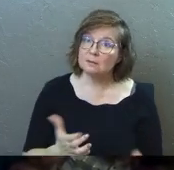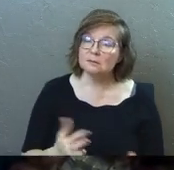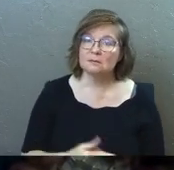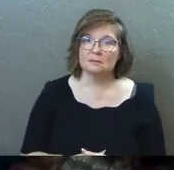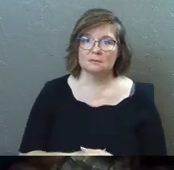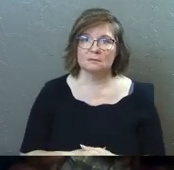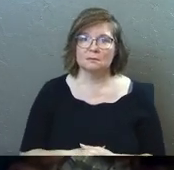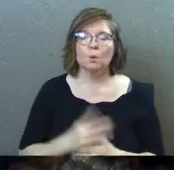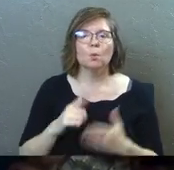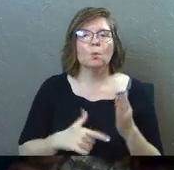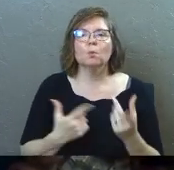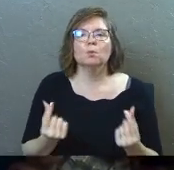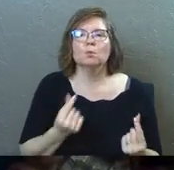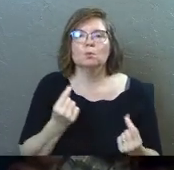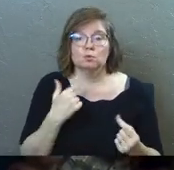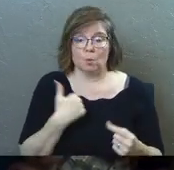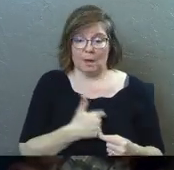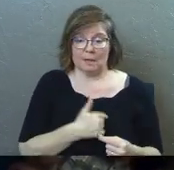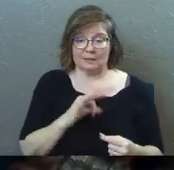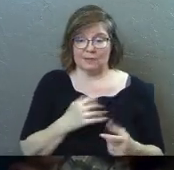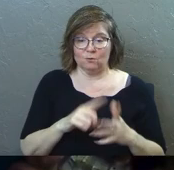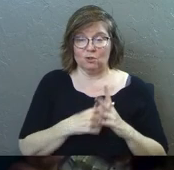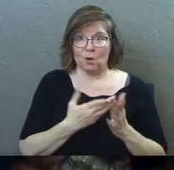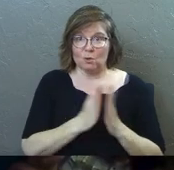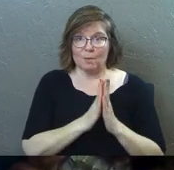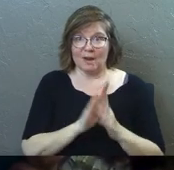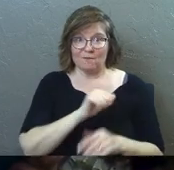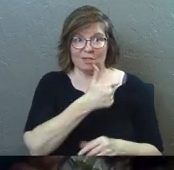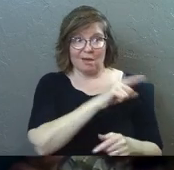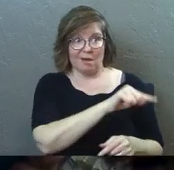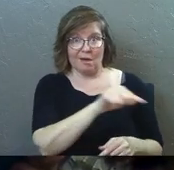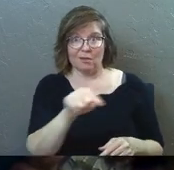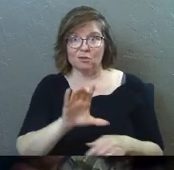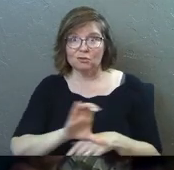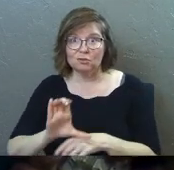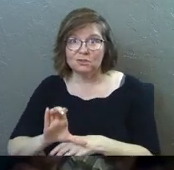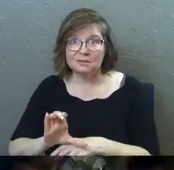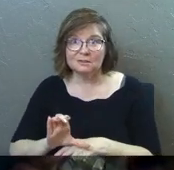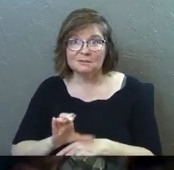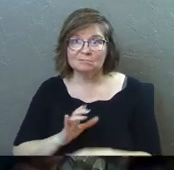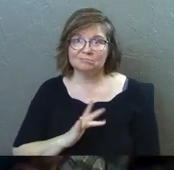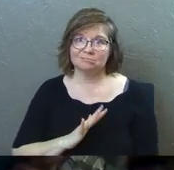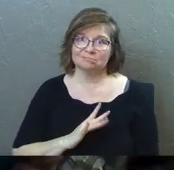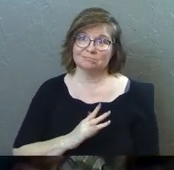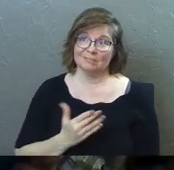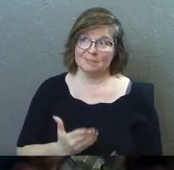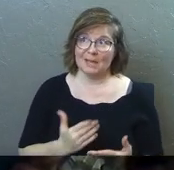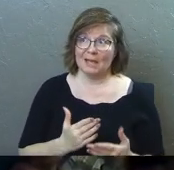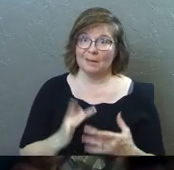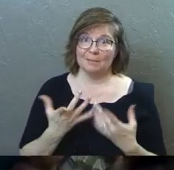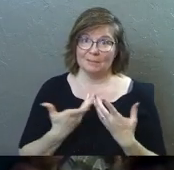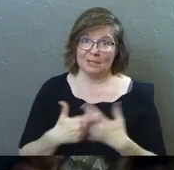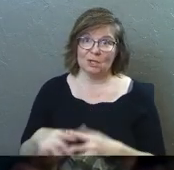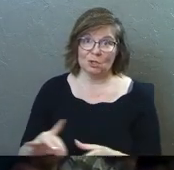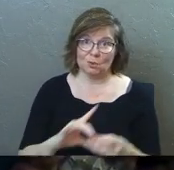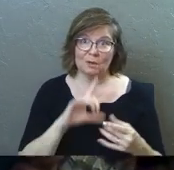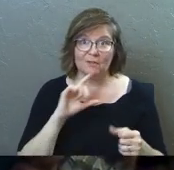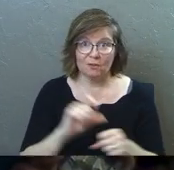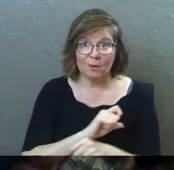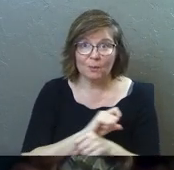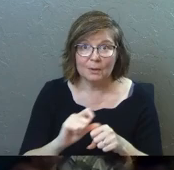does. What is he going to do to us if we start to pray for these other churches? Hallelujah. Maybe it's unity for real